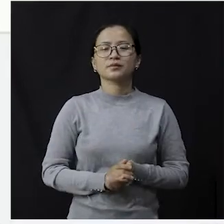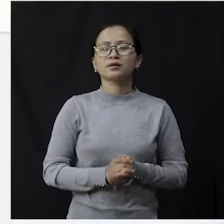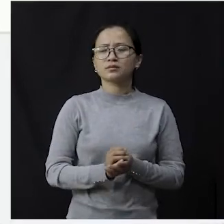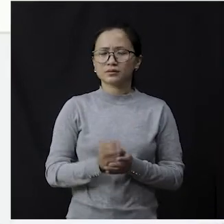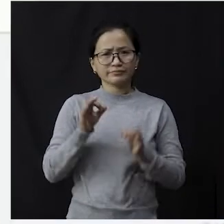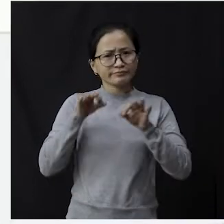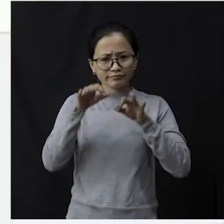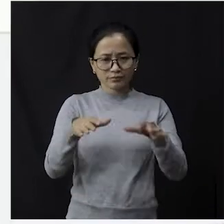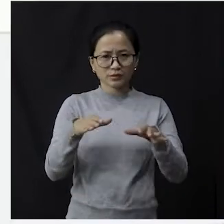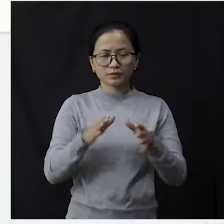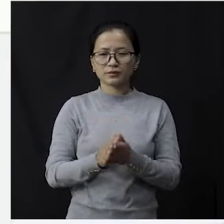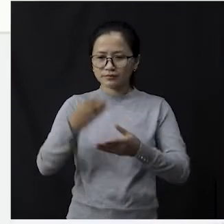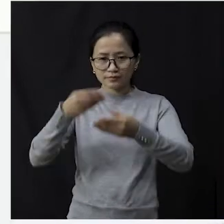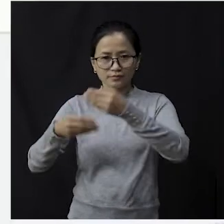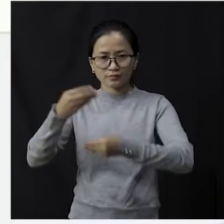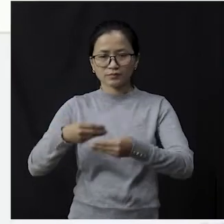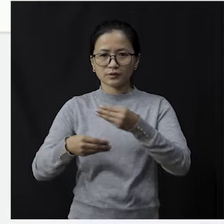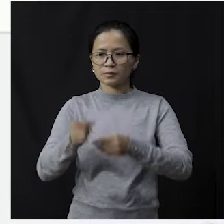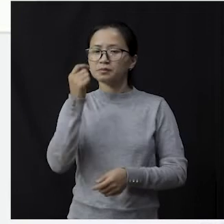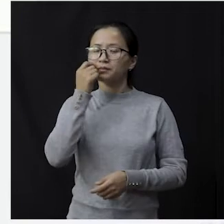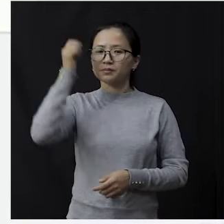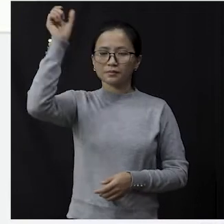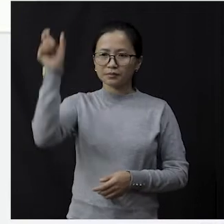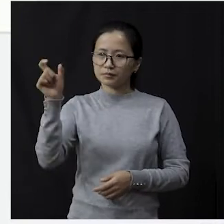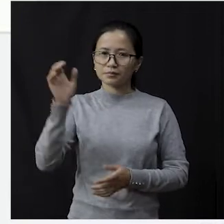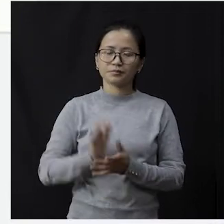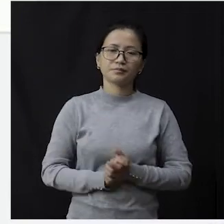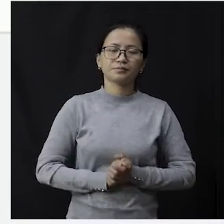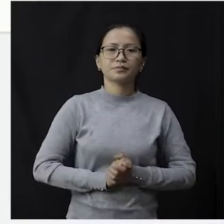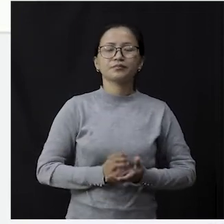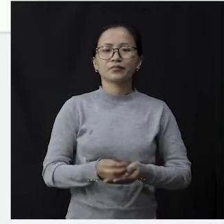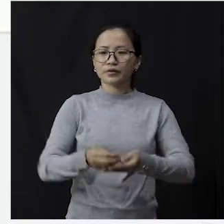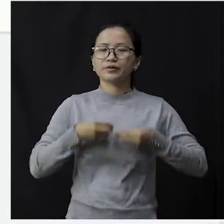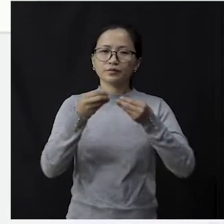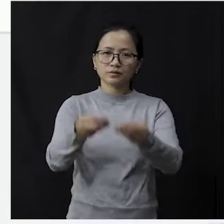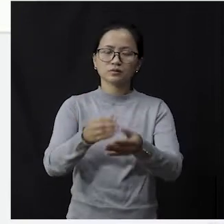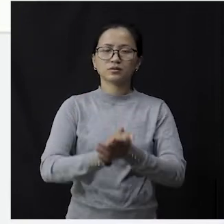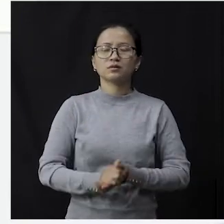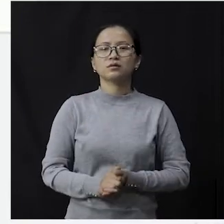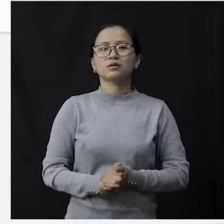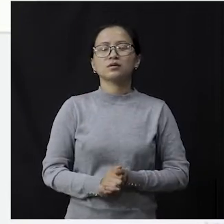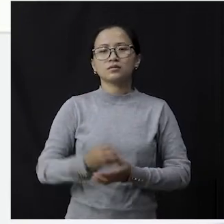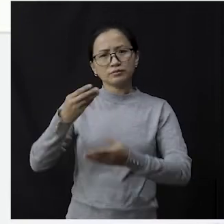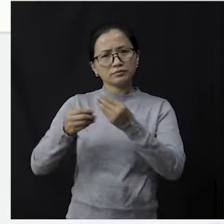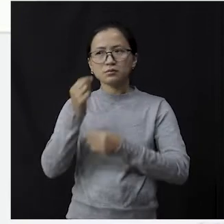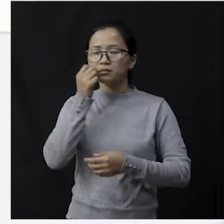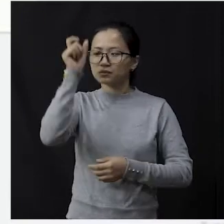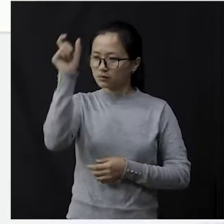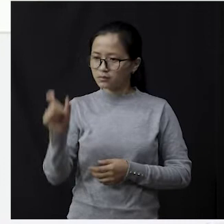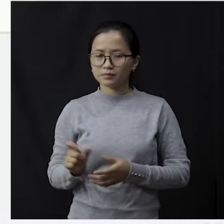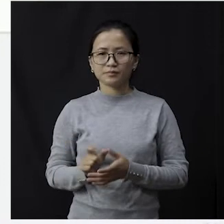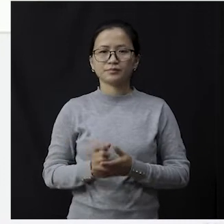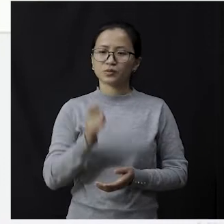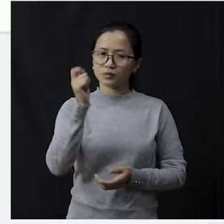Milkman. Milkman also help us by delivering the milk to our homes. A milkman works